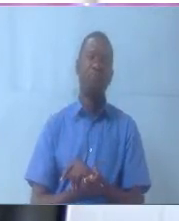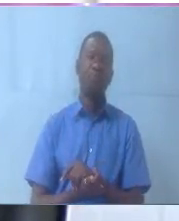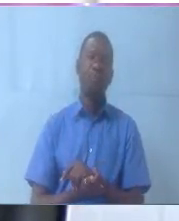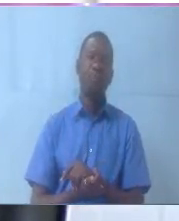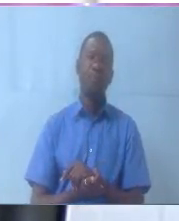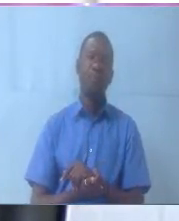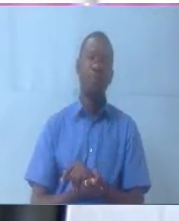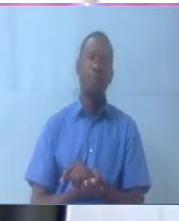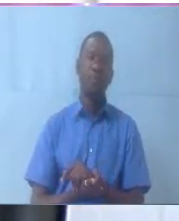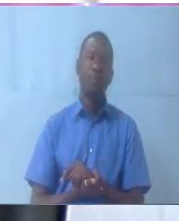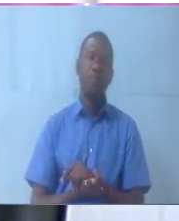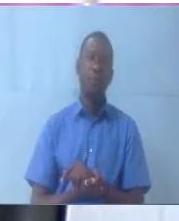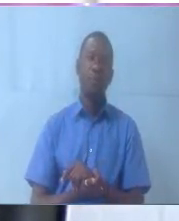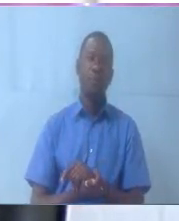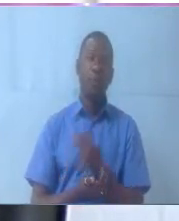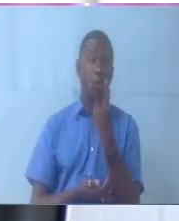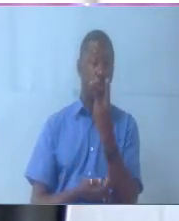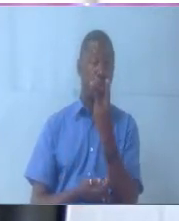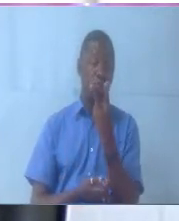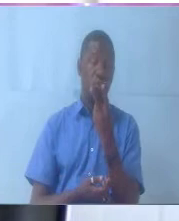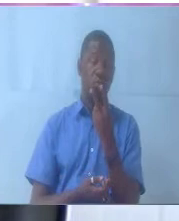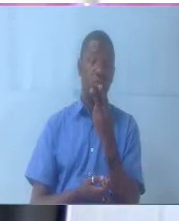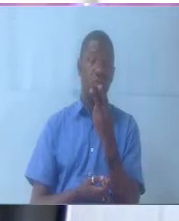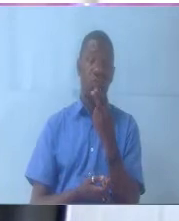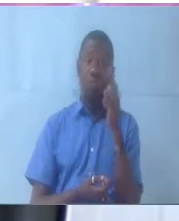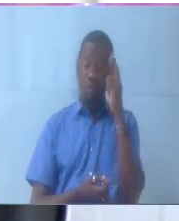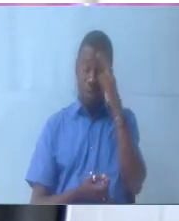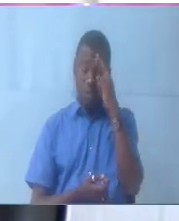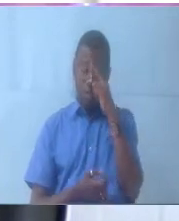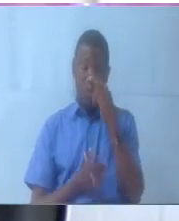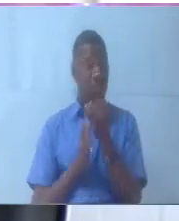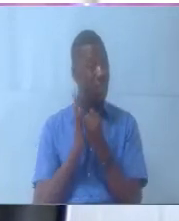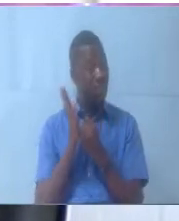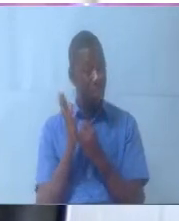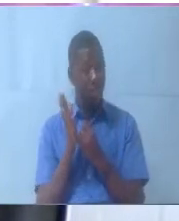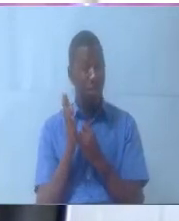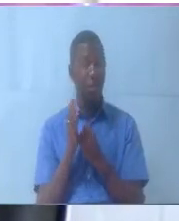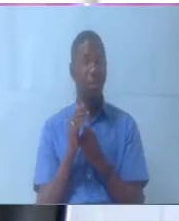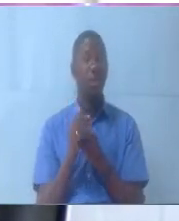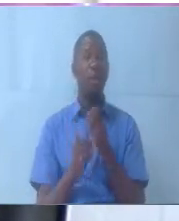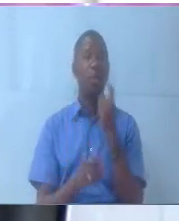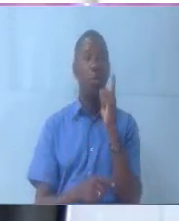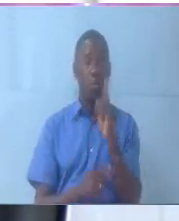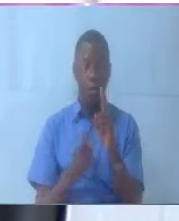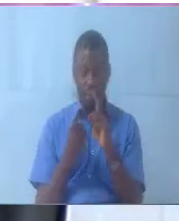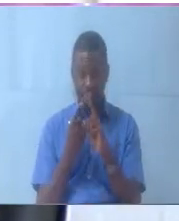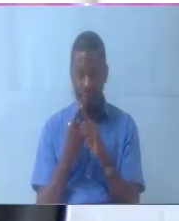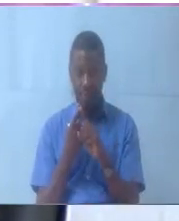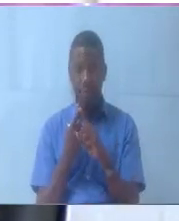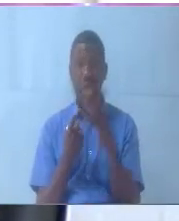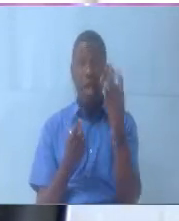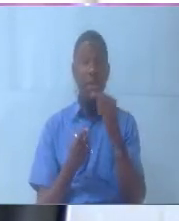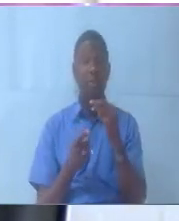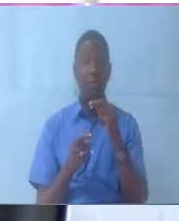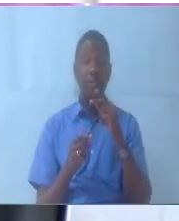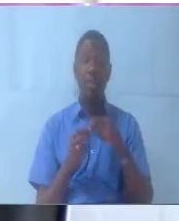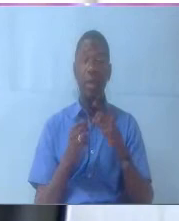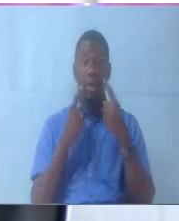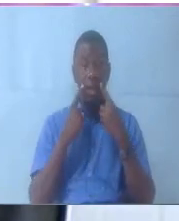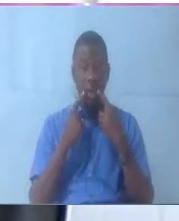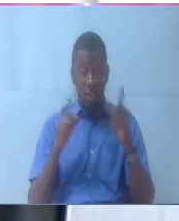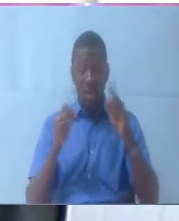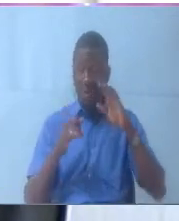2 reasons. Dalila fula yofo. One is because if he decides that case, fulo nate yo kito kundu, And